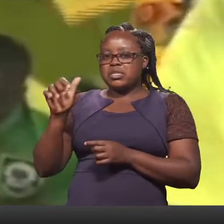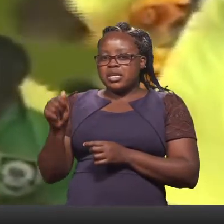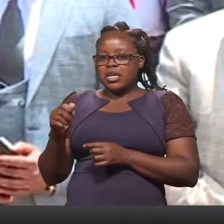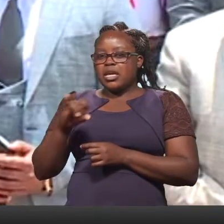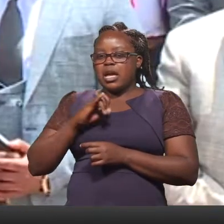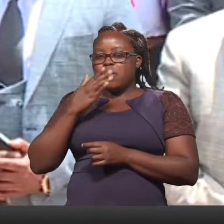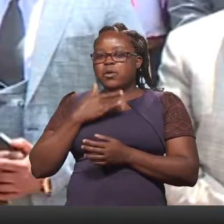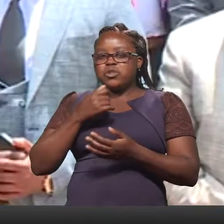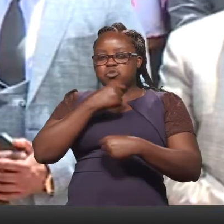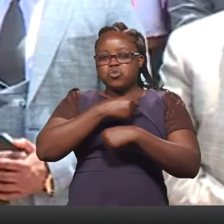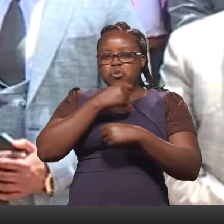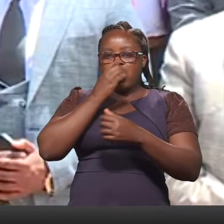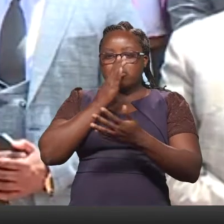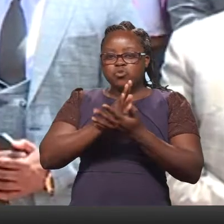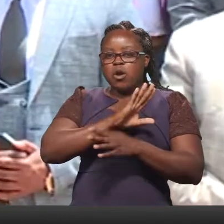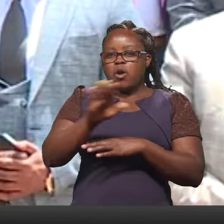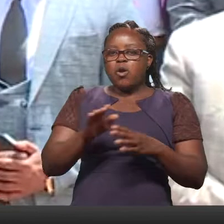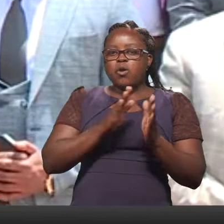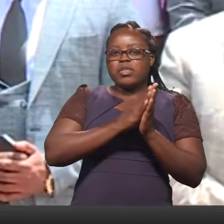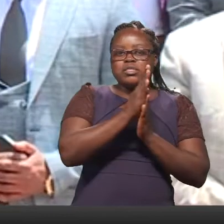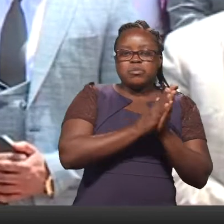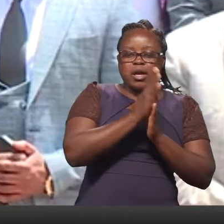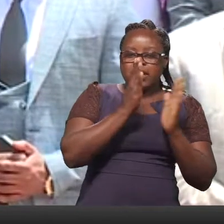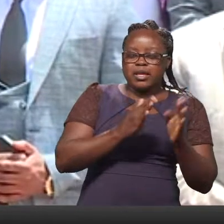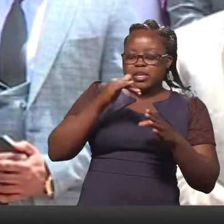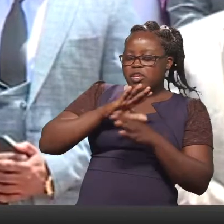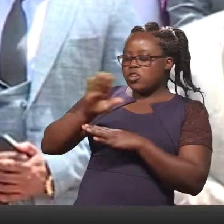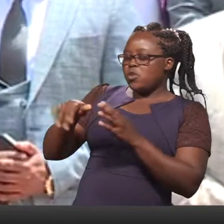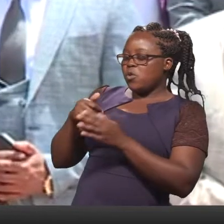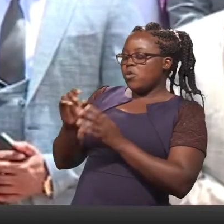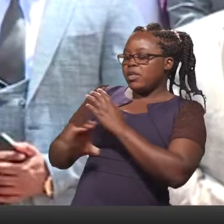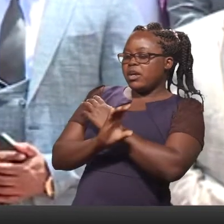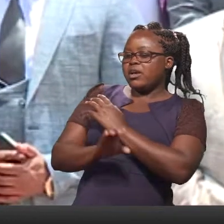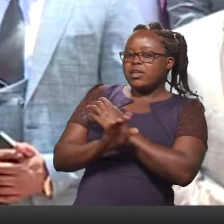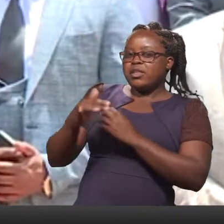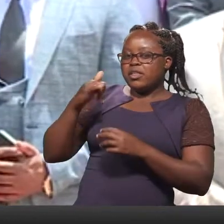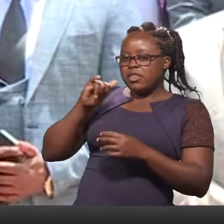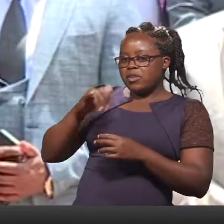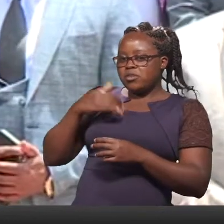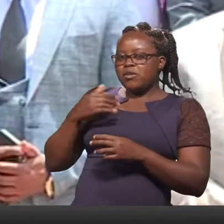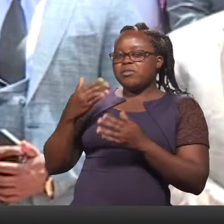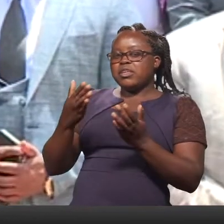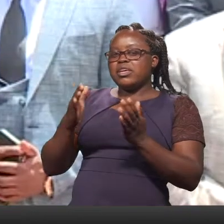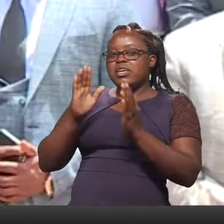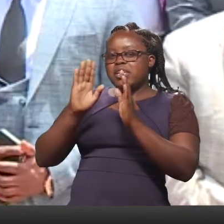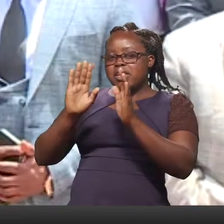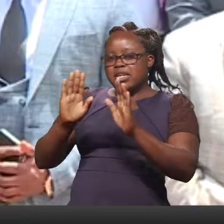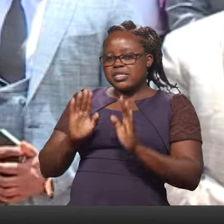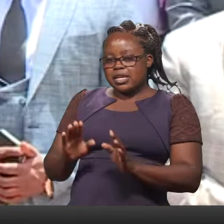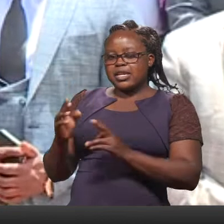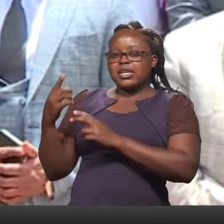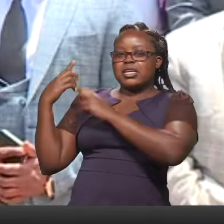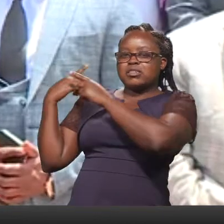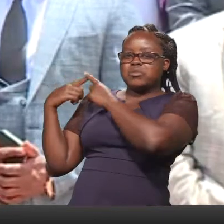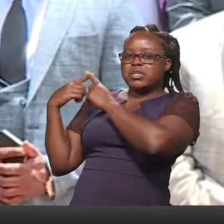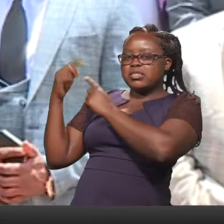wadi. I want to assure all candidates across the country that we have the necessary experience and